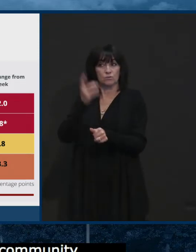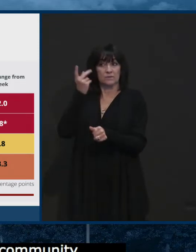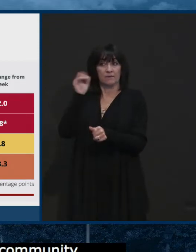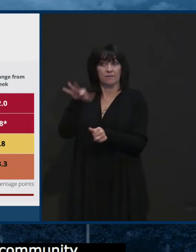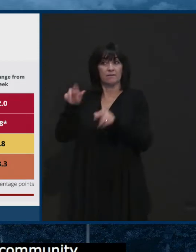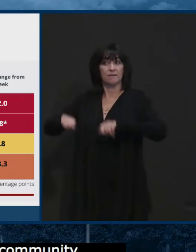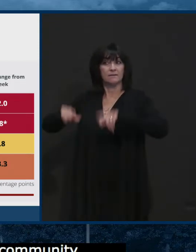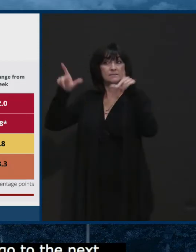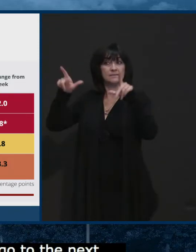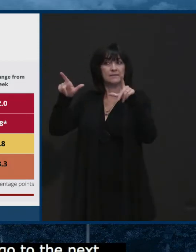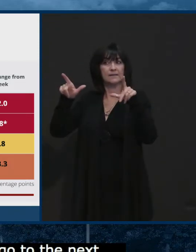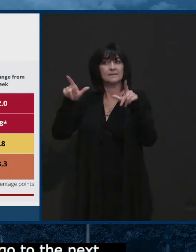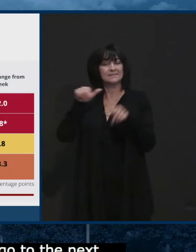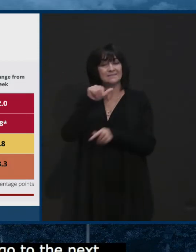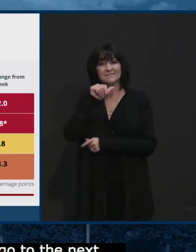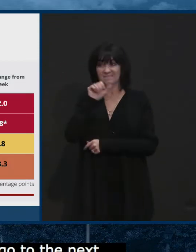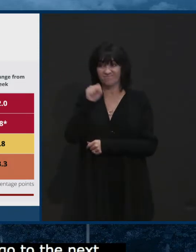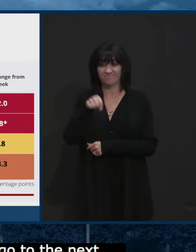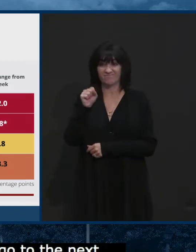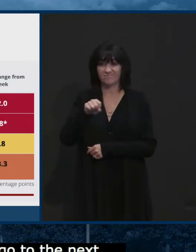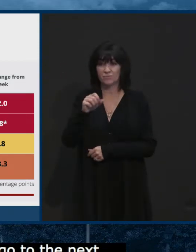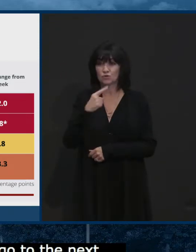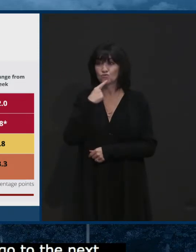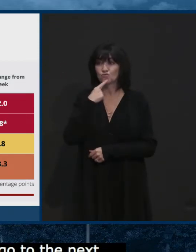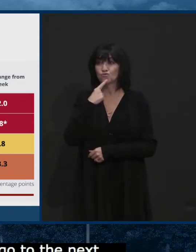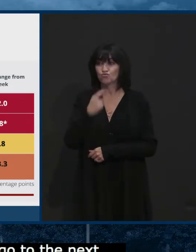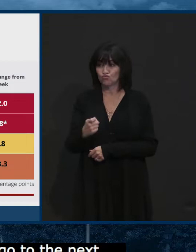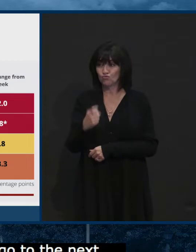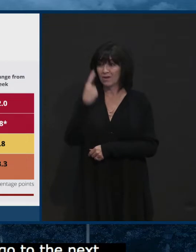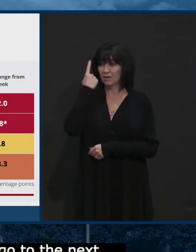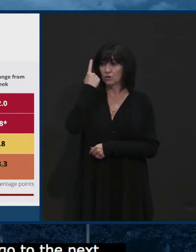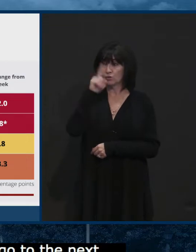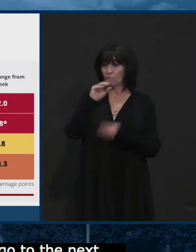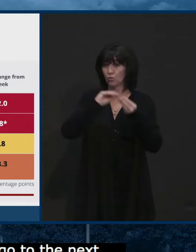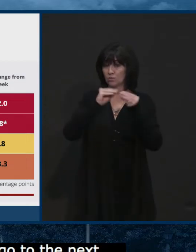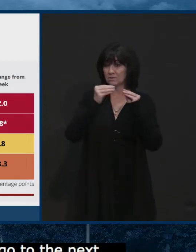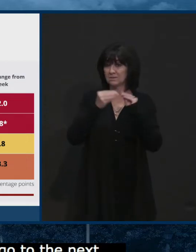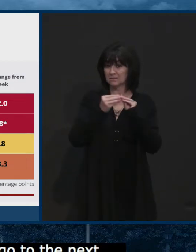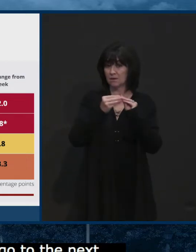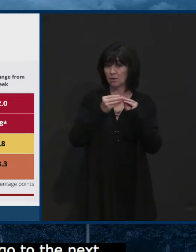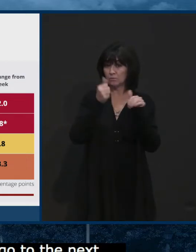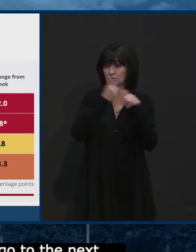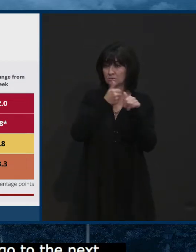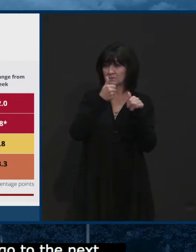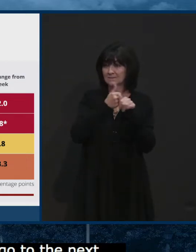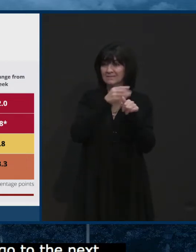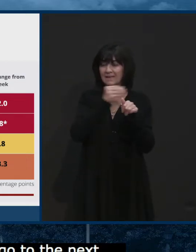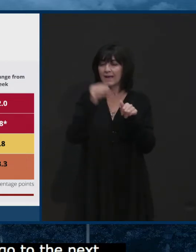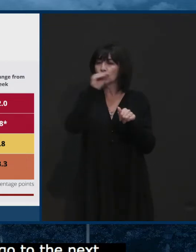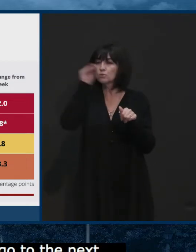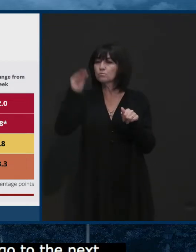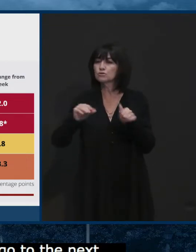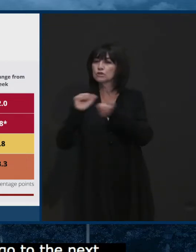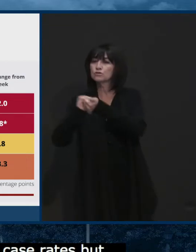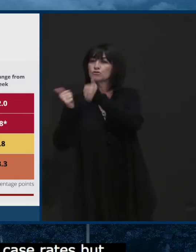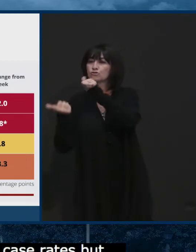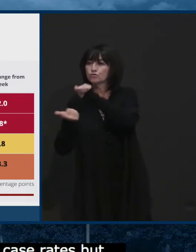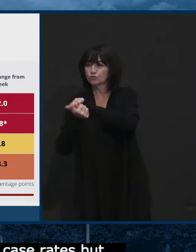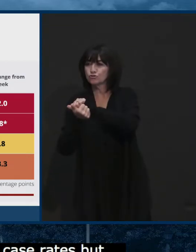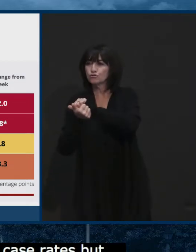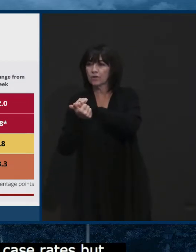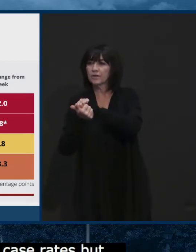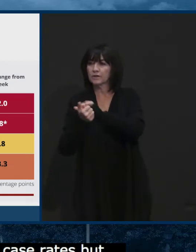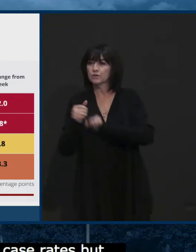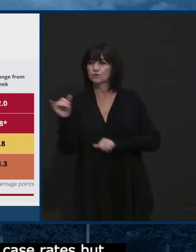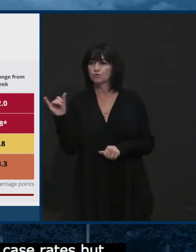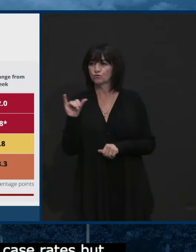again, we are not only in the red for case rates, but also in the red for percent change for case rates, in